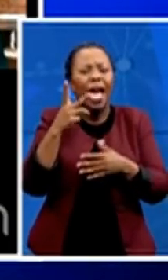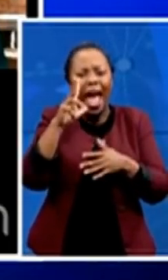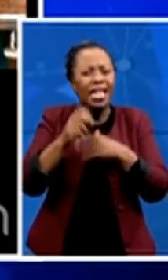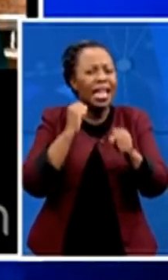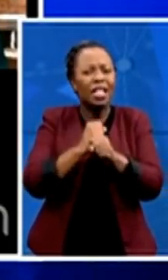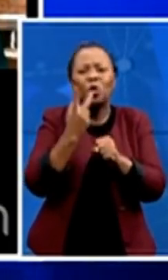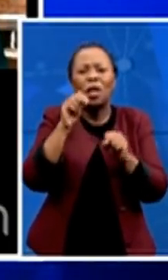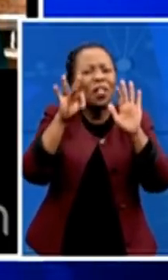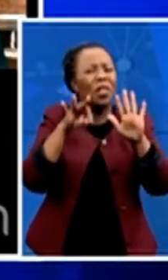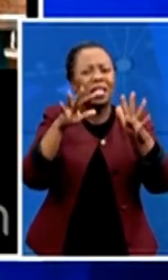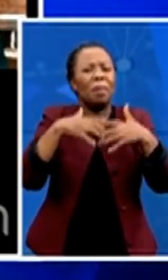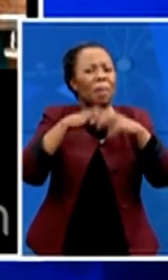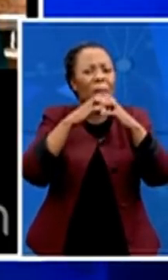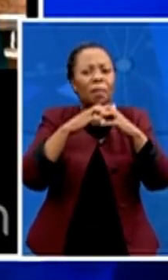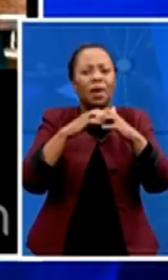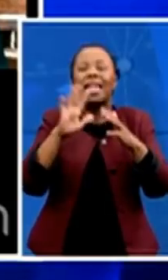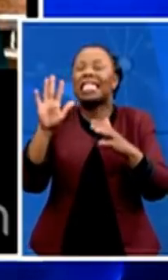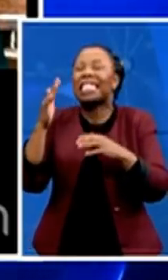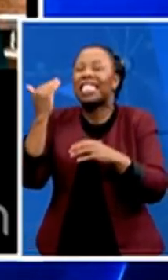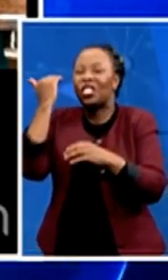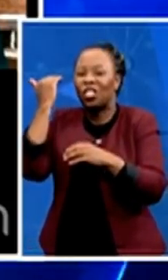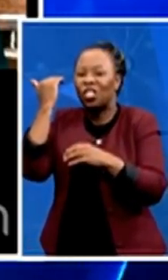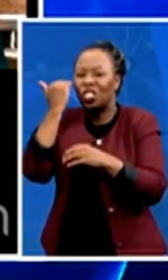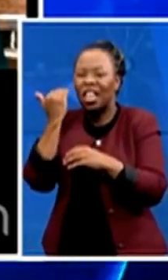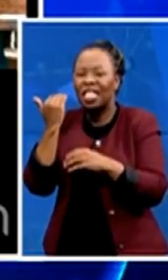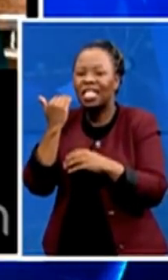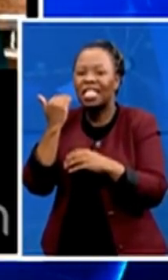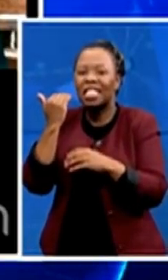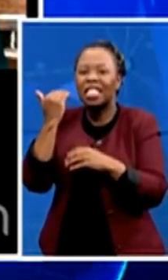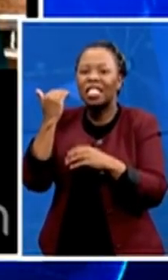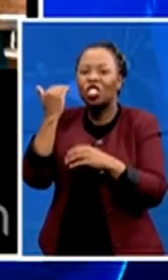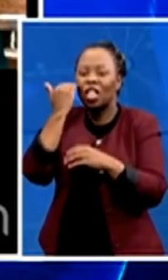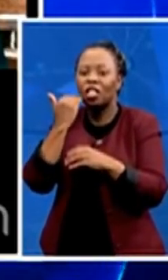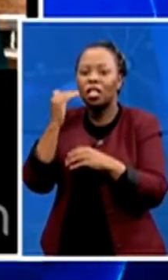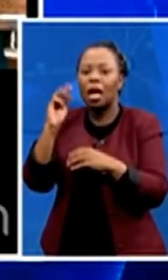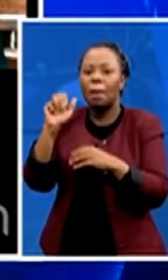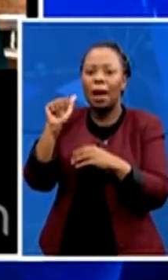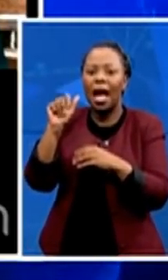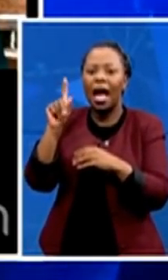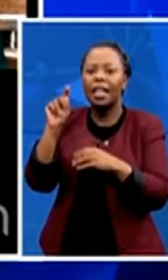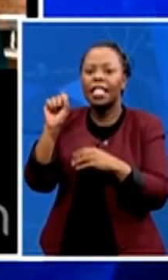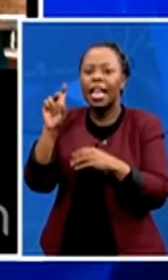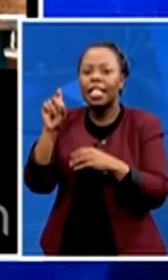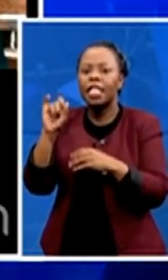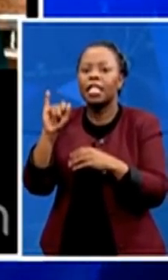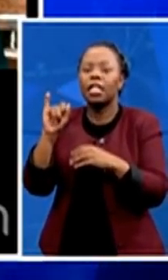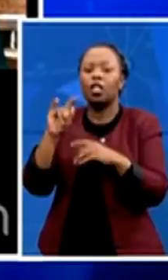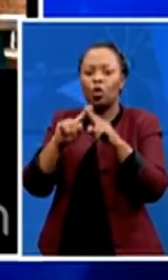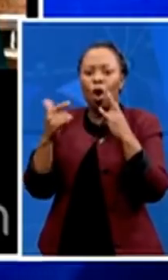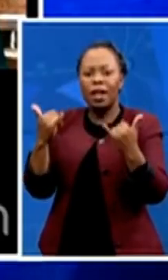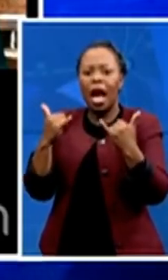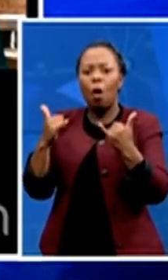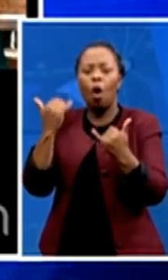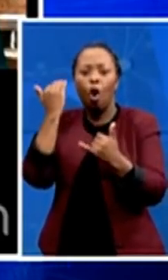you know, at the level of technicality and ranking the courts and all that, you're 100% right.